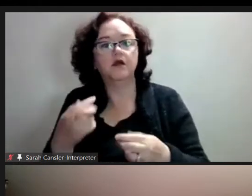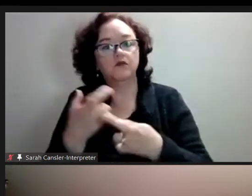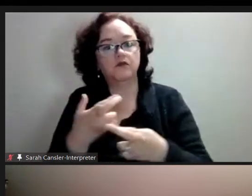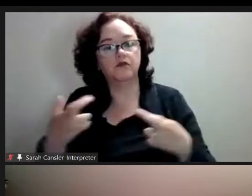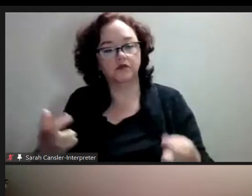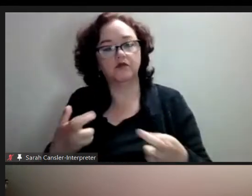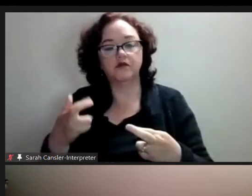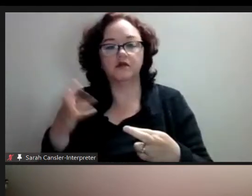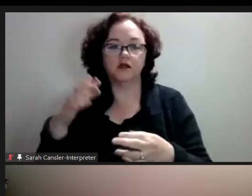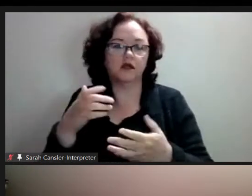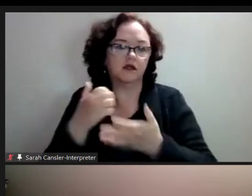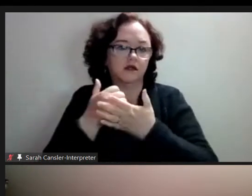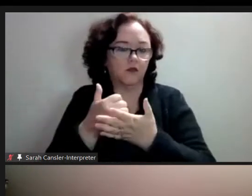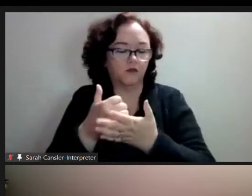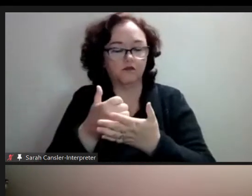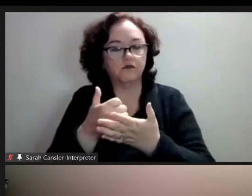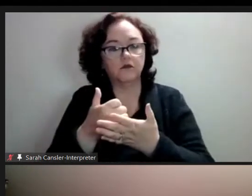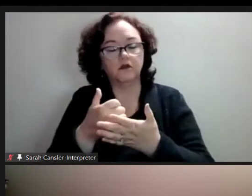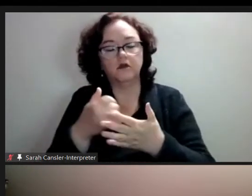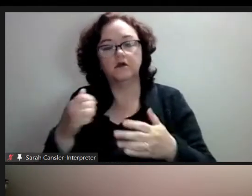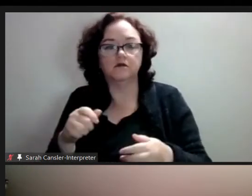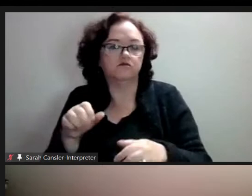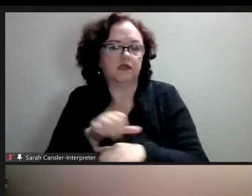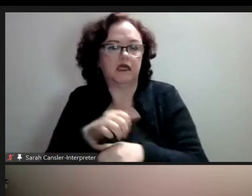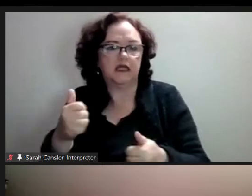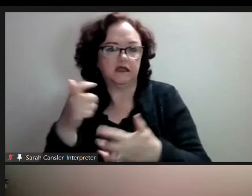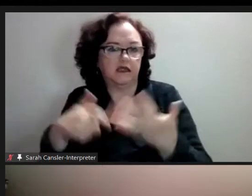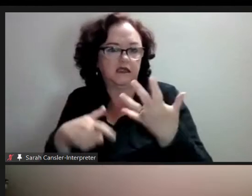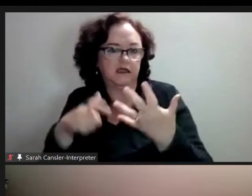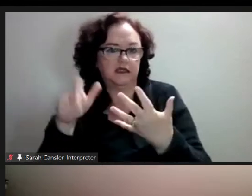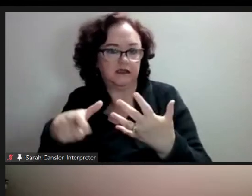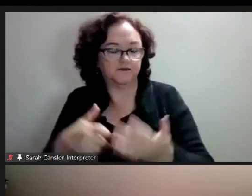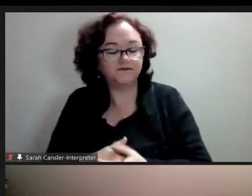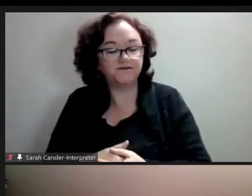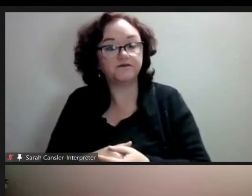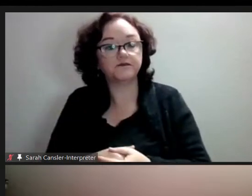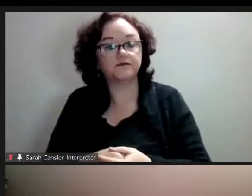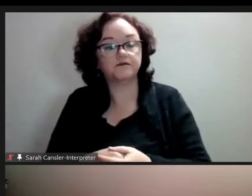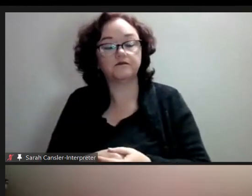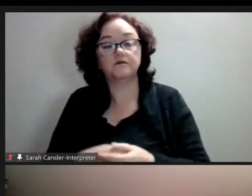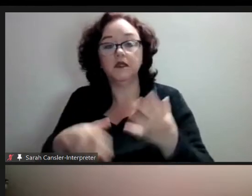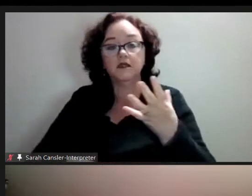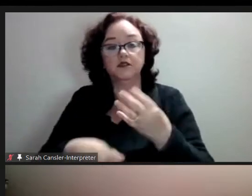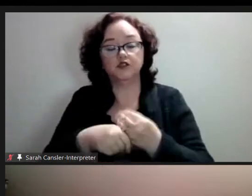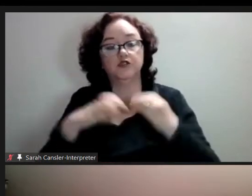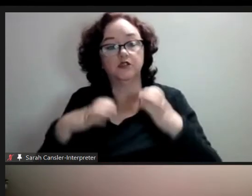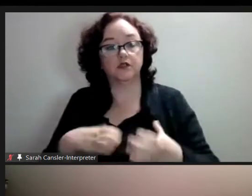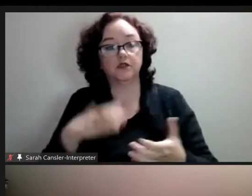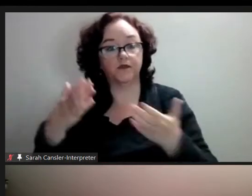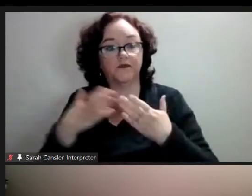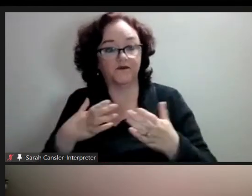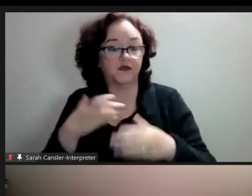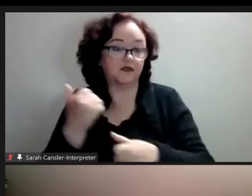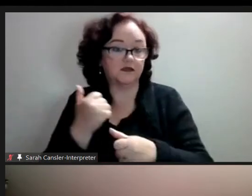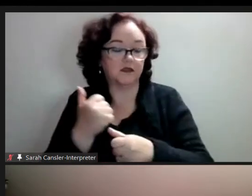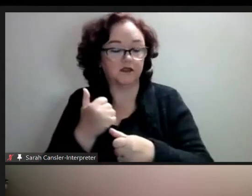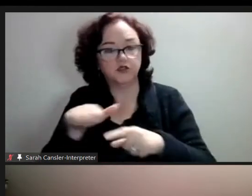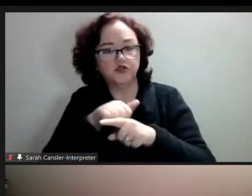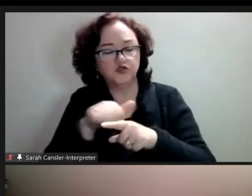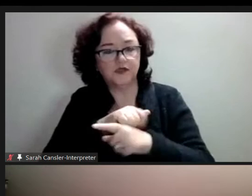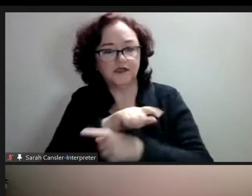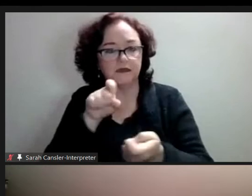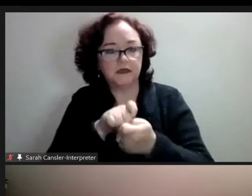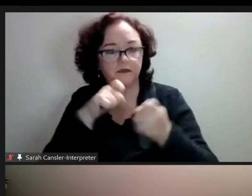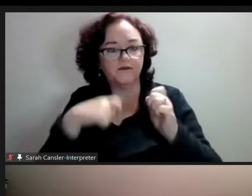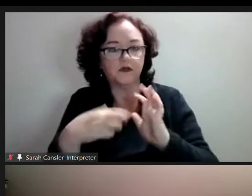any removal if it needs to be from the trains. In addition, the customer service station attendants, they are trained on specific guidelines